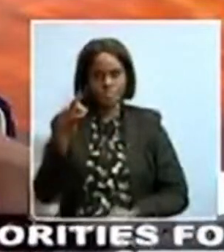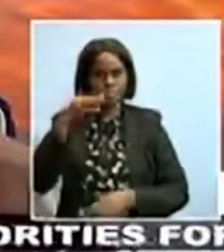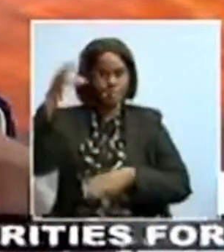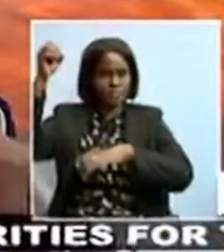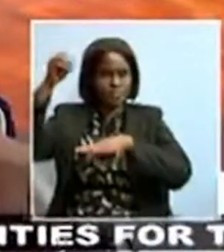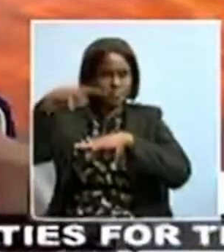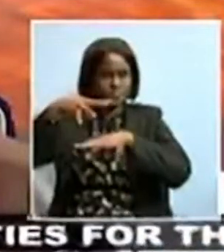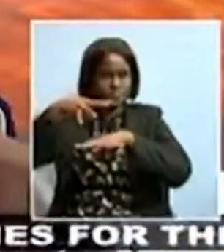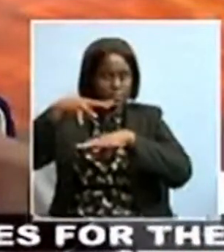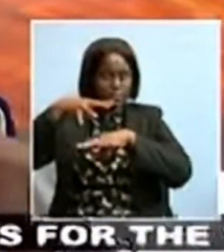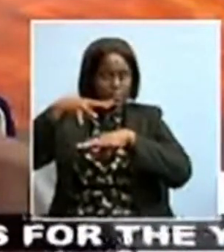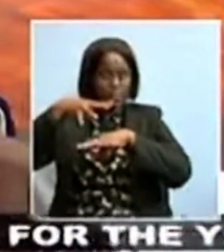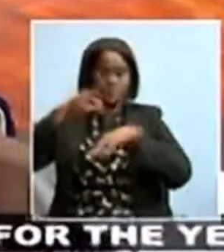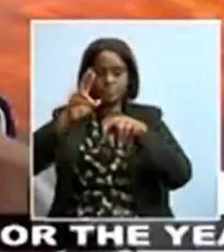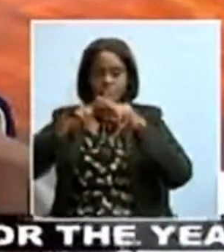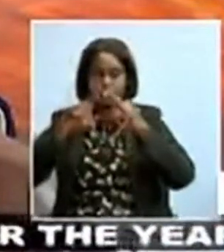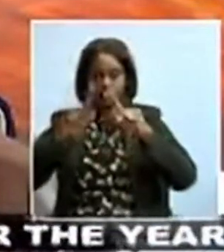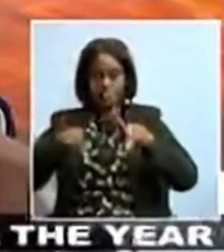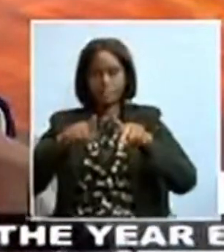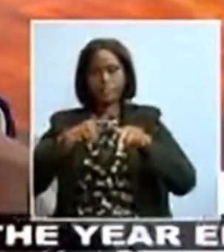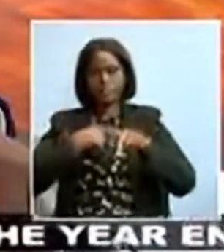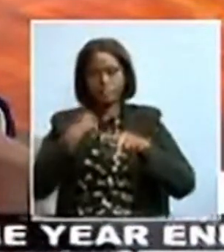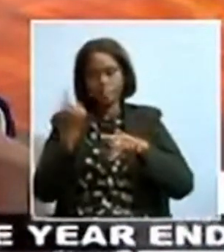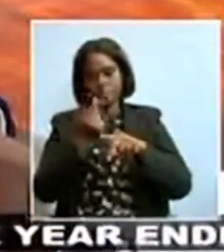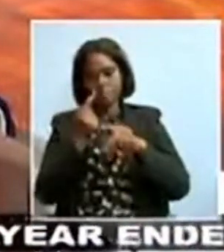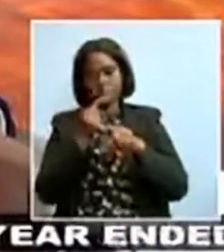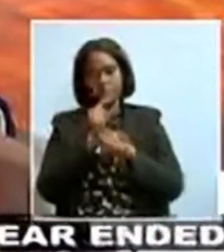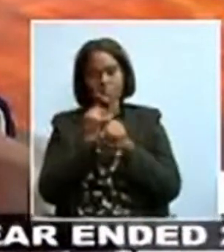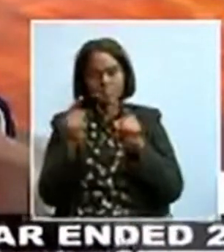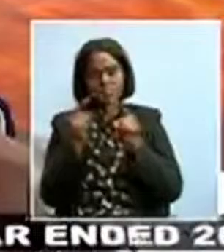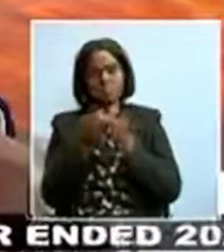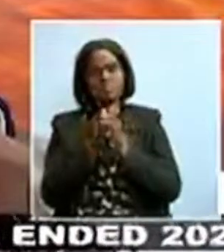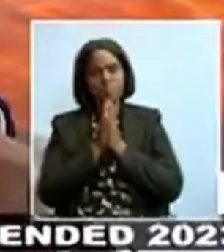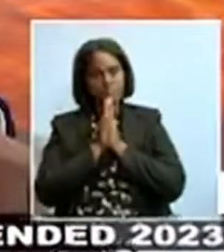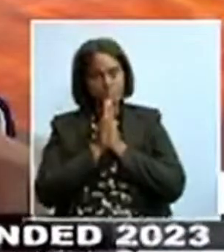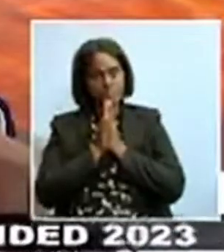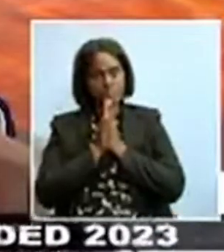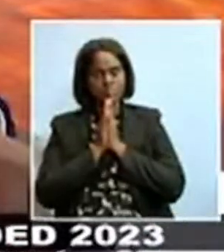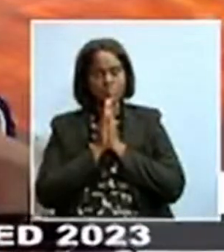solar, Chair, I would just